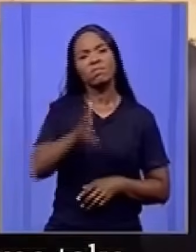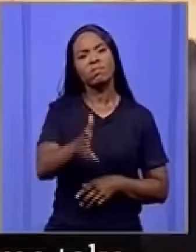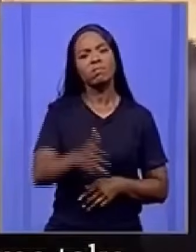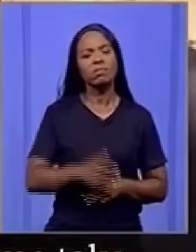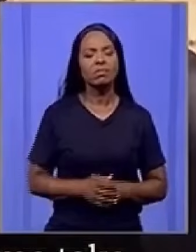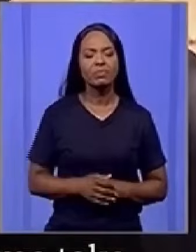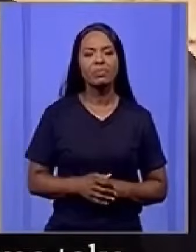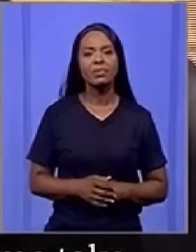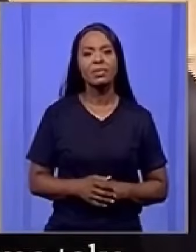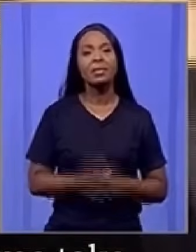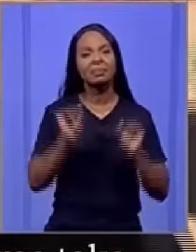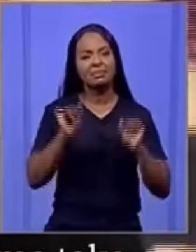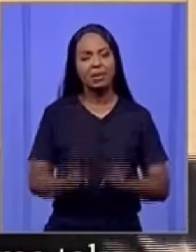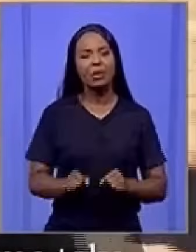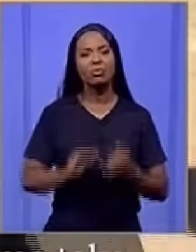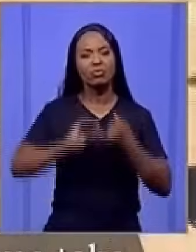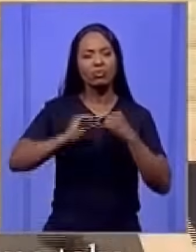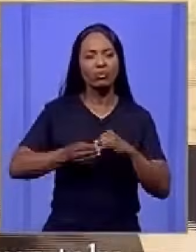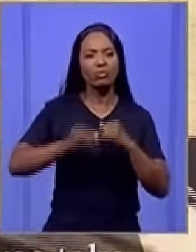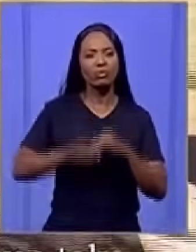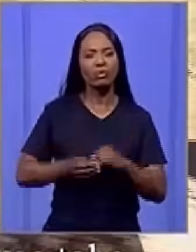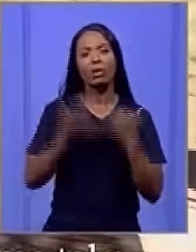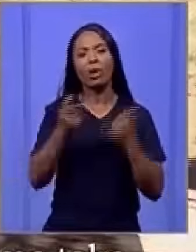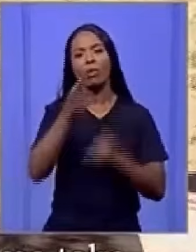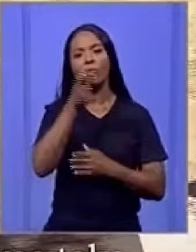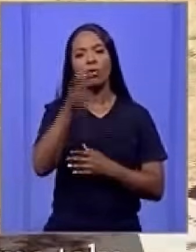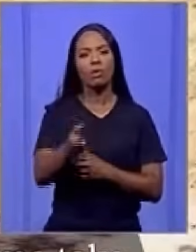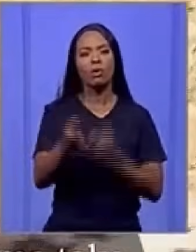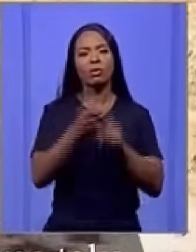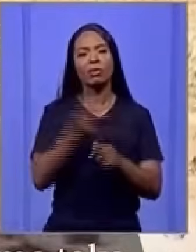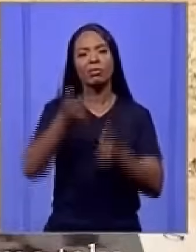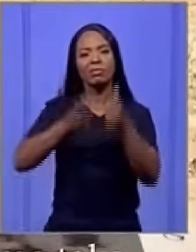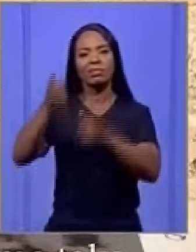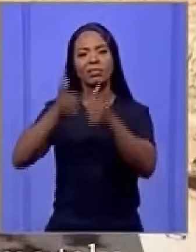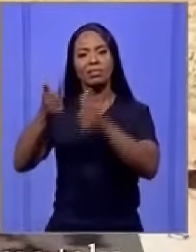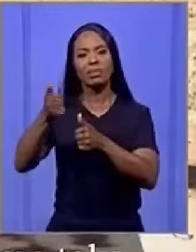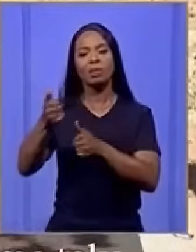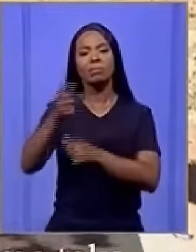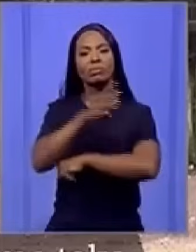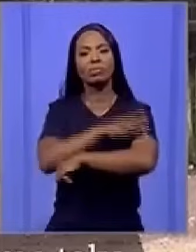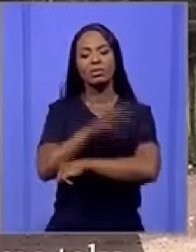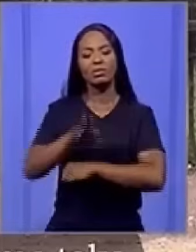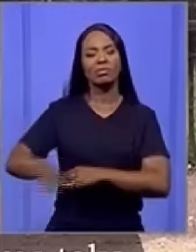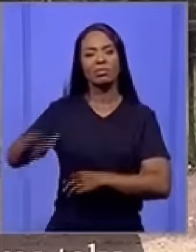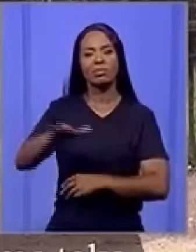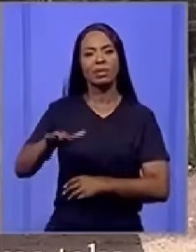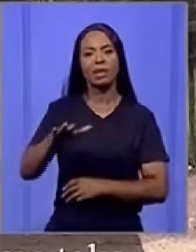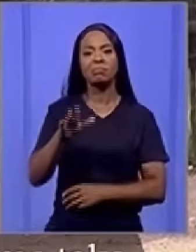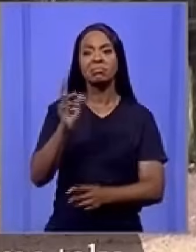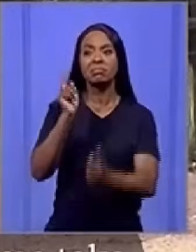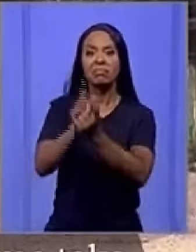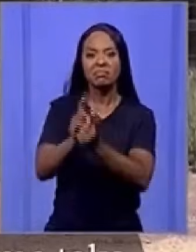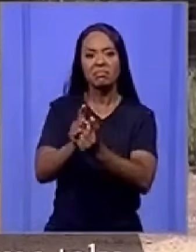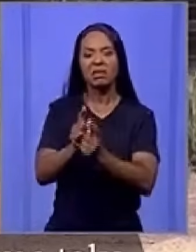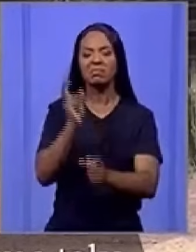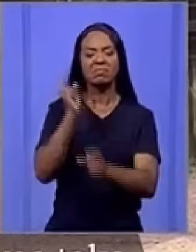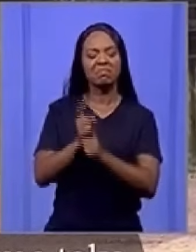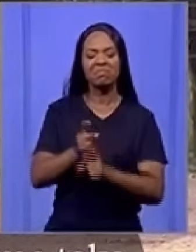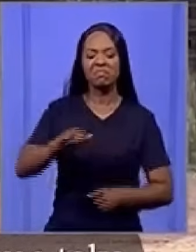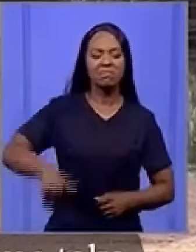go nnile le maiteko a go fitlhelela tshwaelo ya botsamaisi jwa serapa seno sa diphologolo, ga ba ka ba dumela